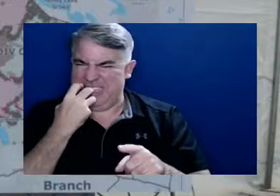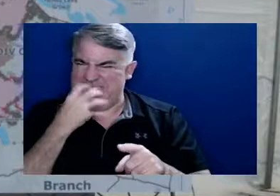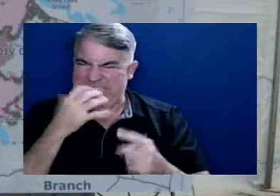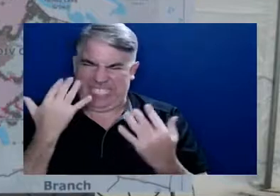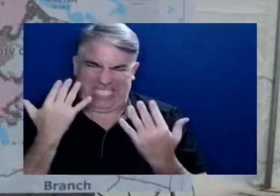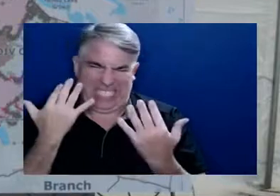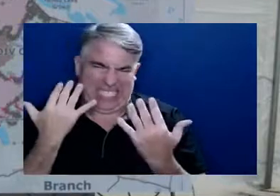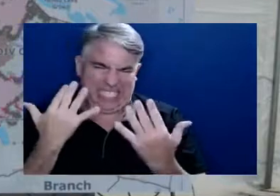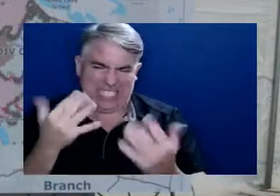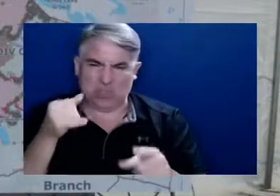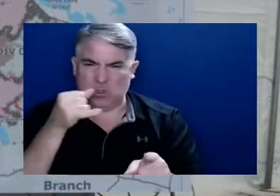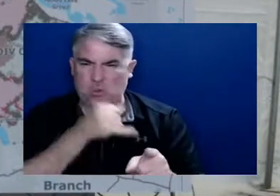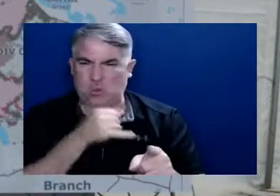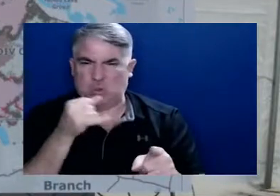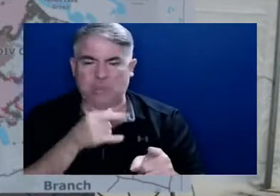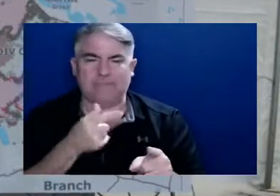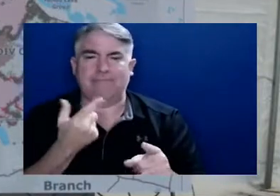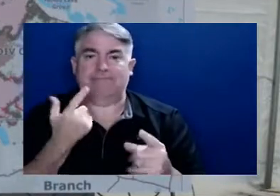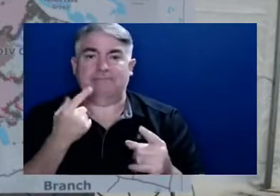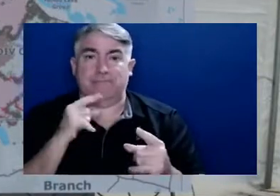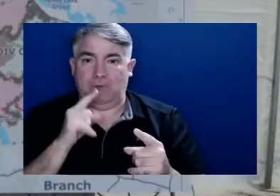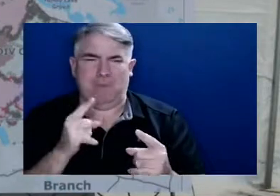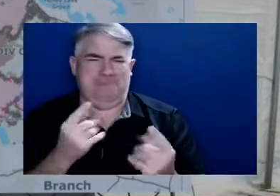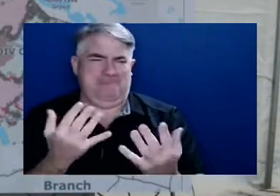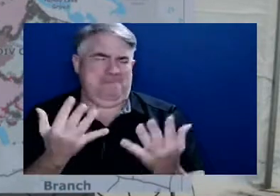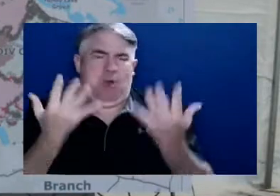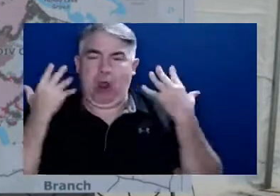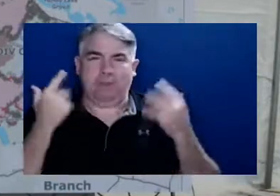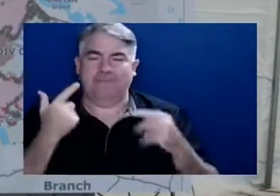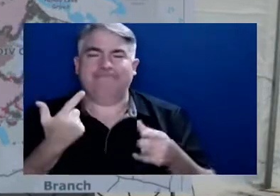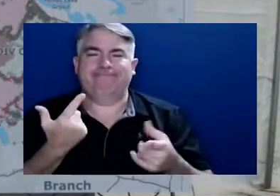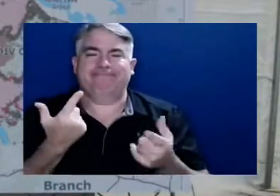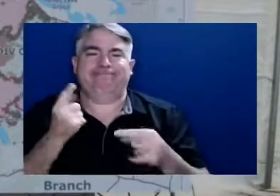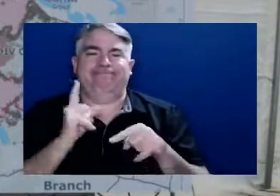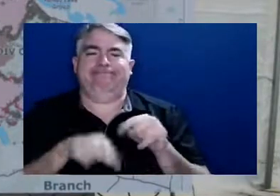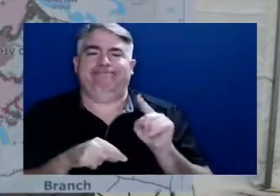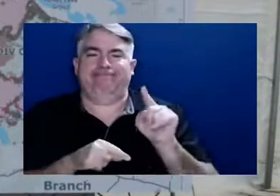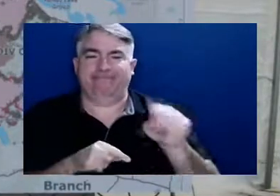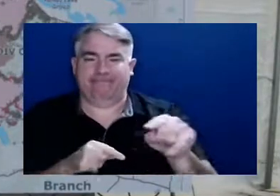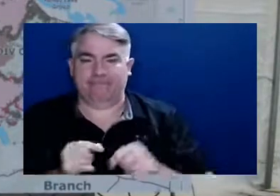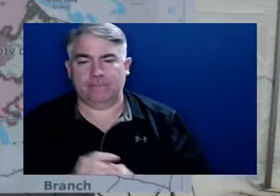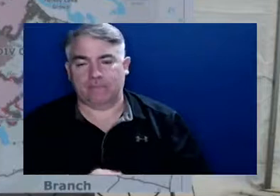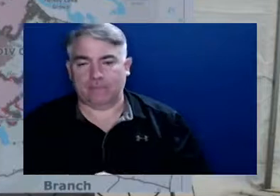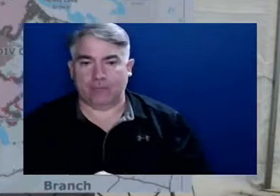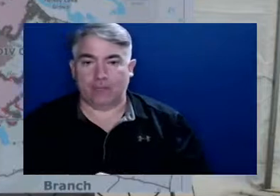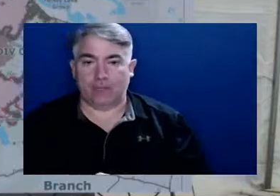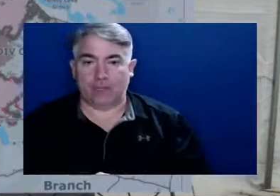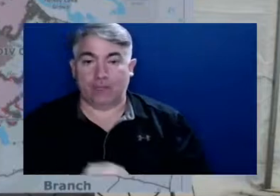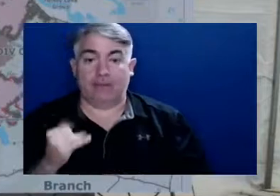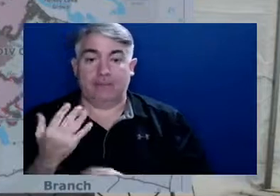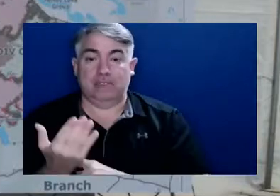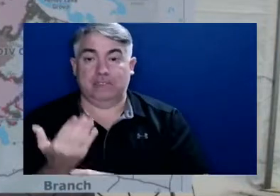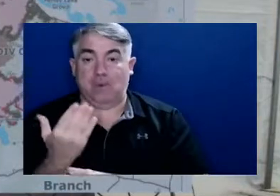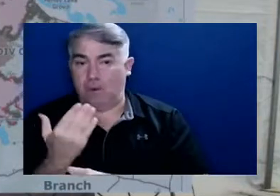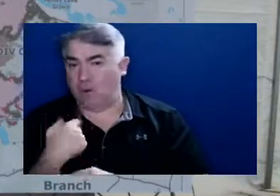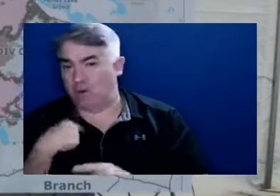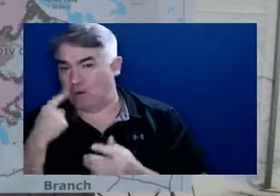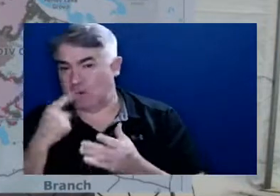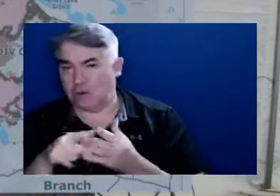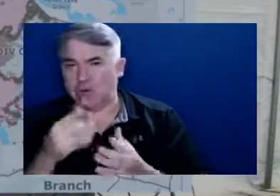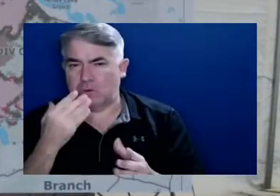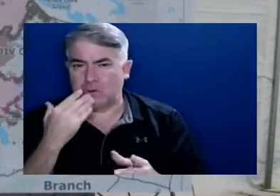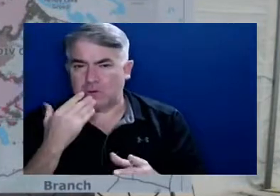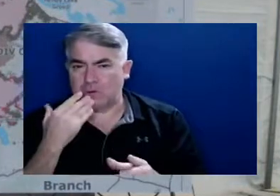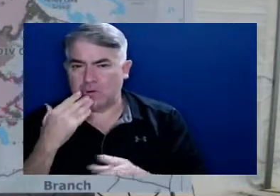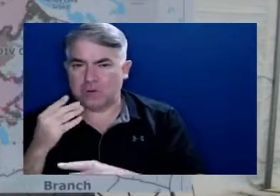on that area all day long. Once the clouds cleared out this morning, we're doing very well. In Branch 16, which is the Highway